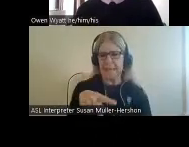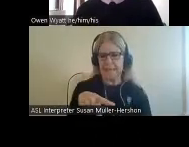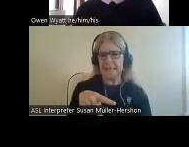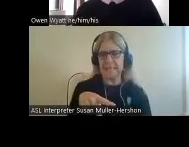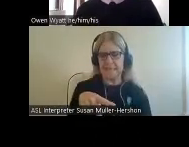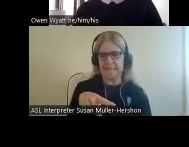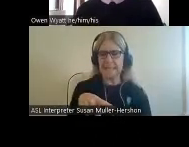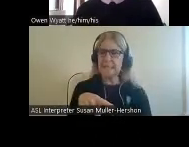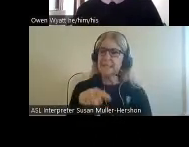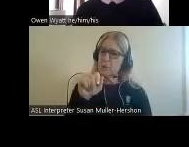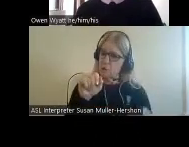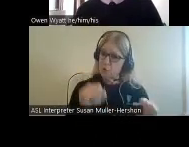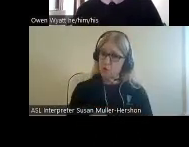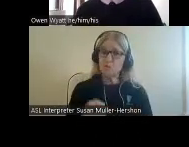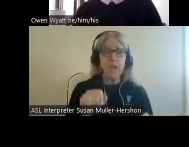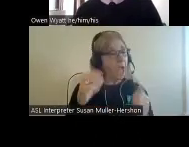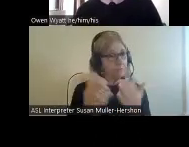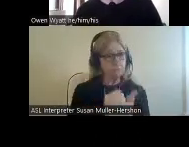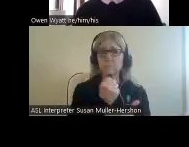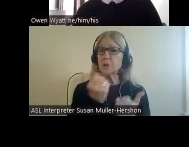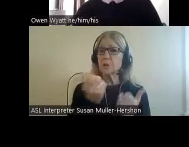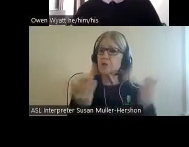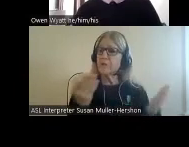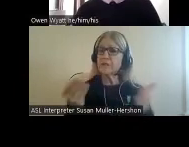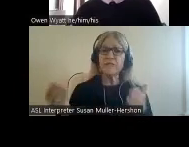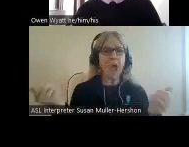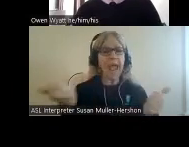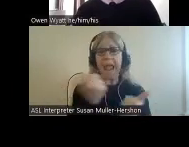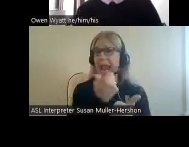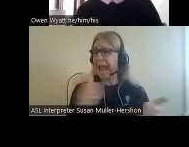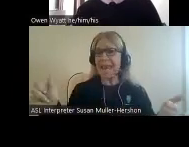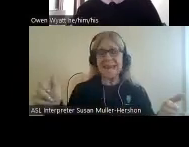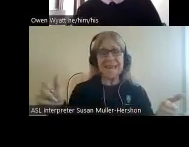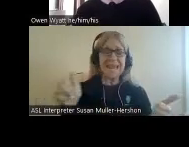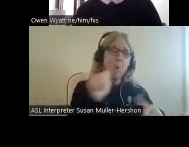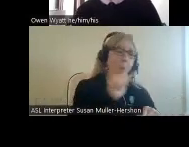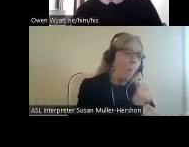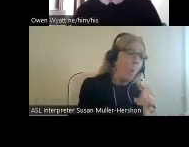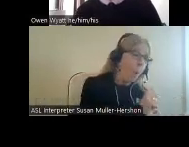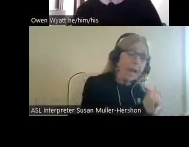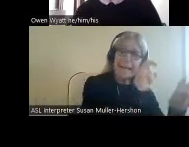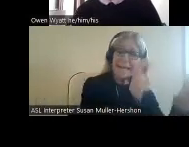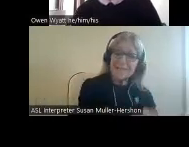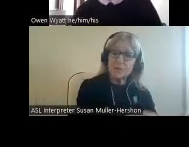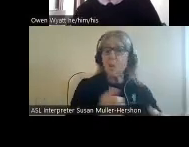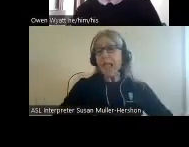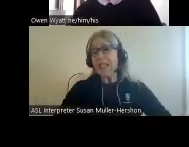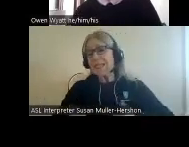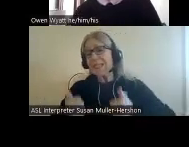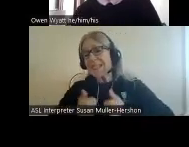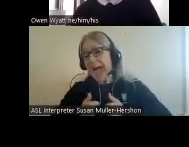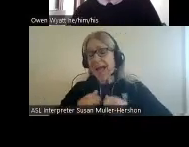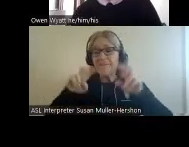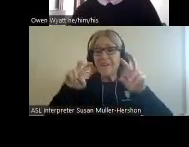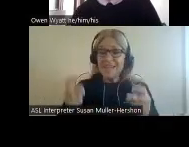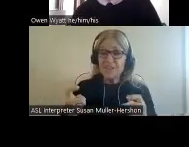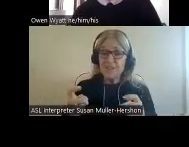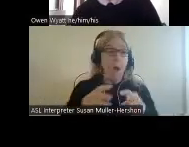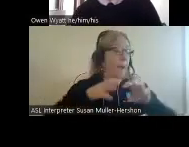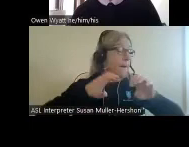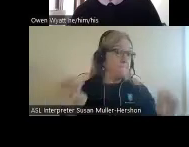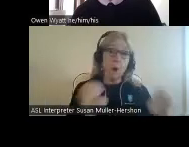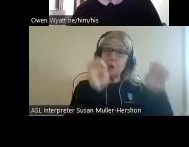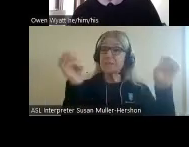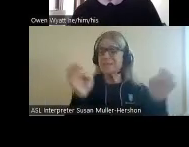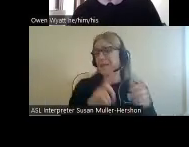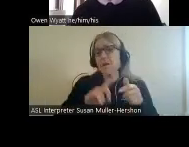You can utilize our services for really any work-life matter, whether it's an active emergency or whether you're